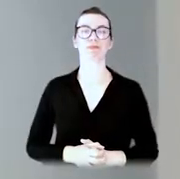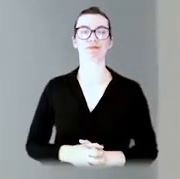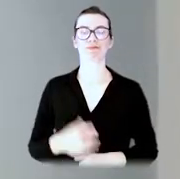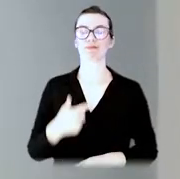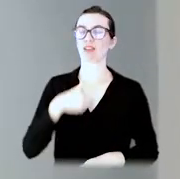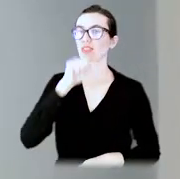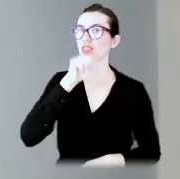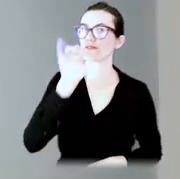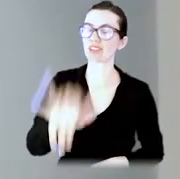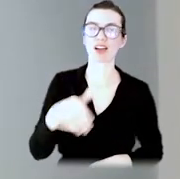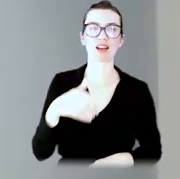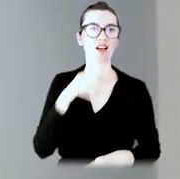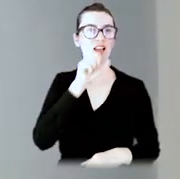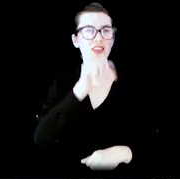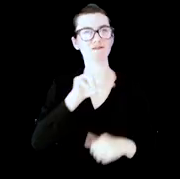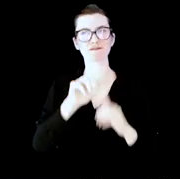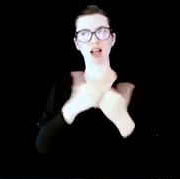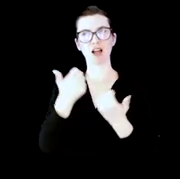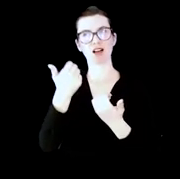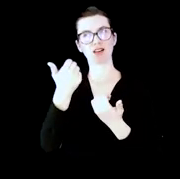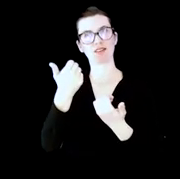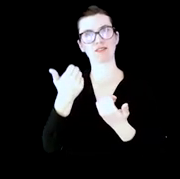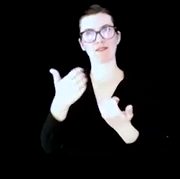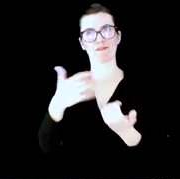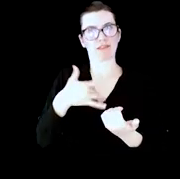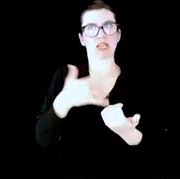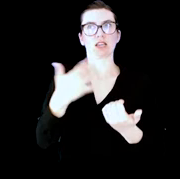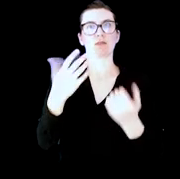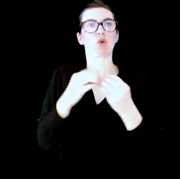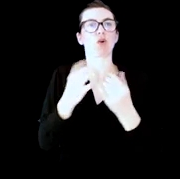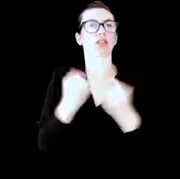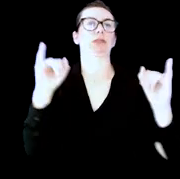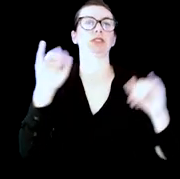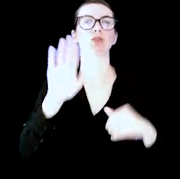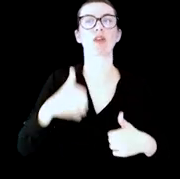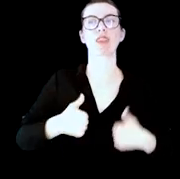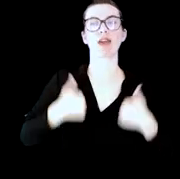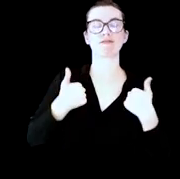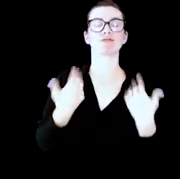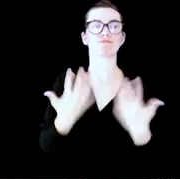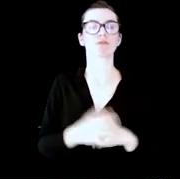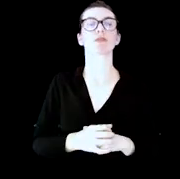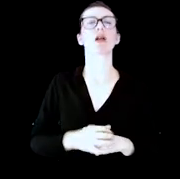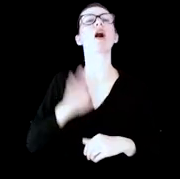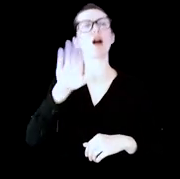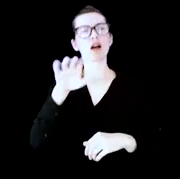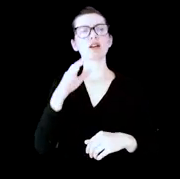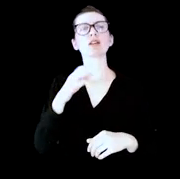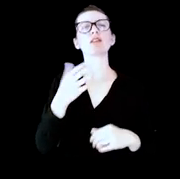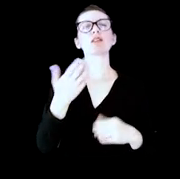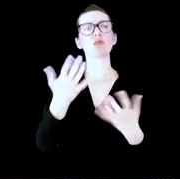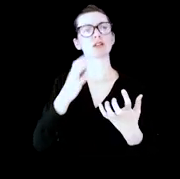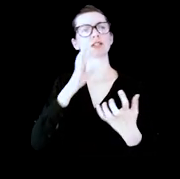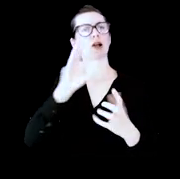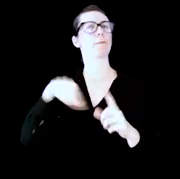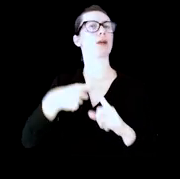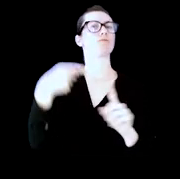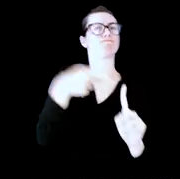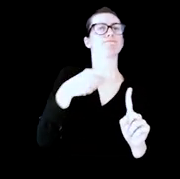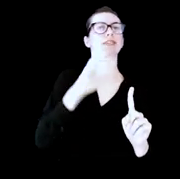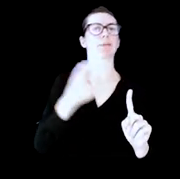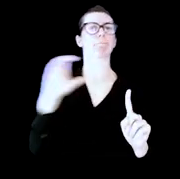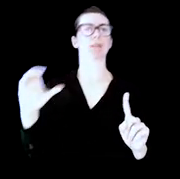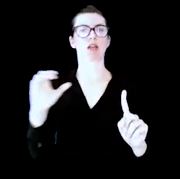of independence in your life because you're so deserving of that. So let's talk a little bit about canine companions, because there is a high